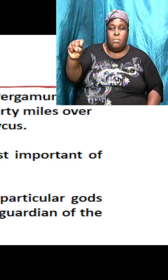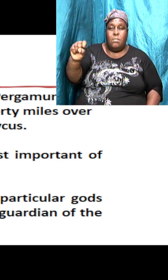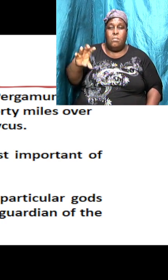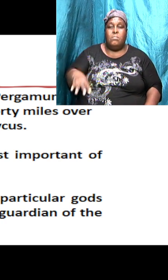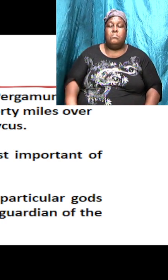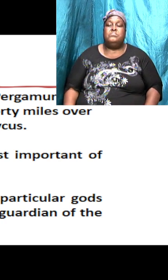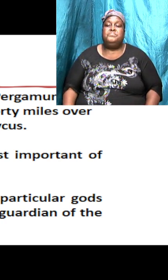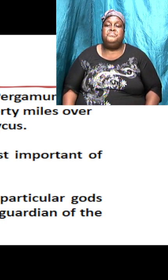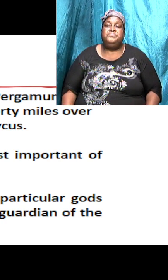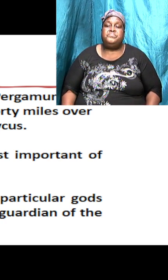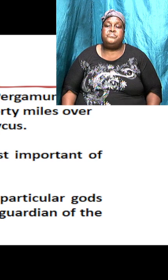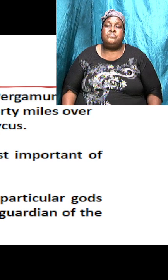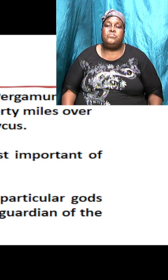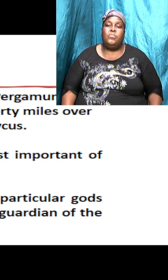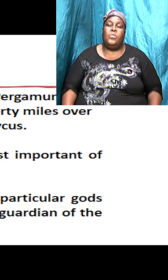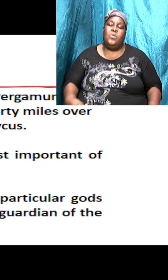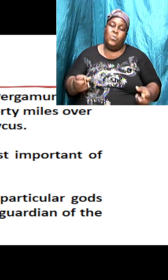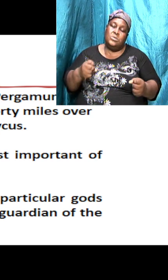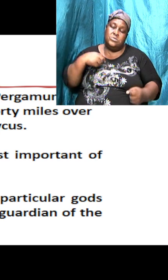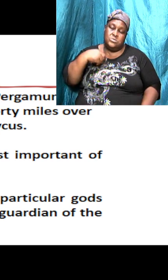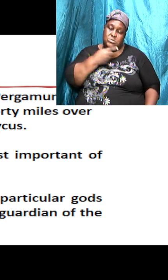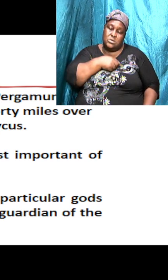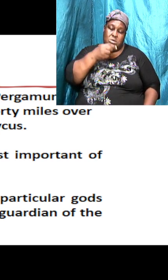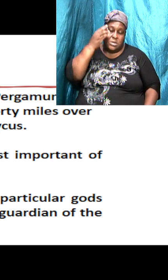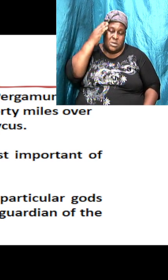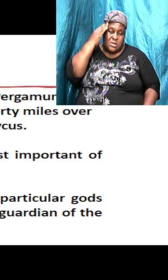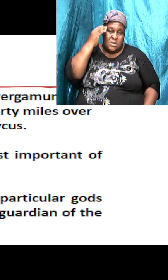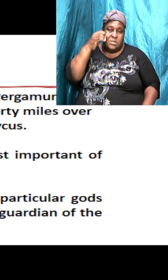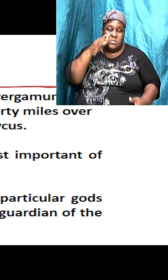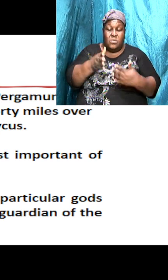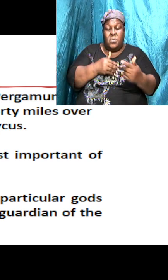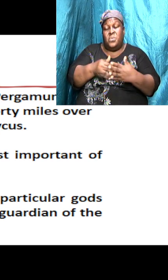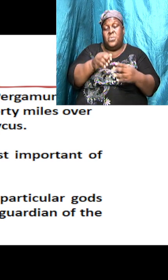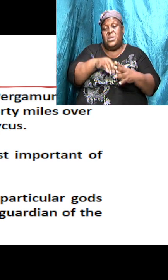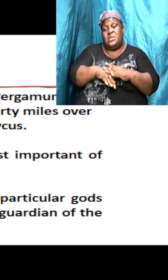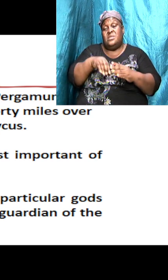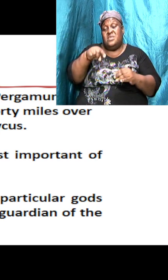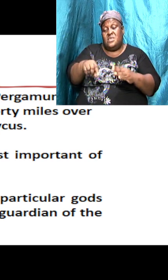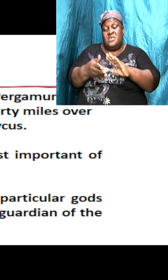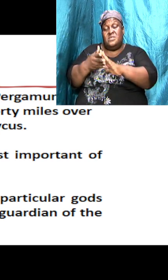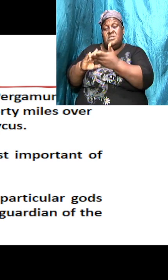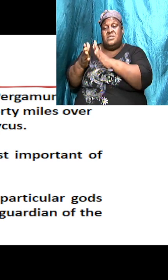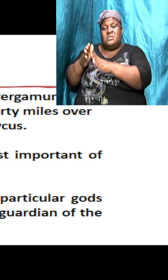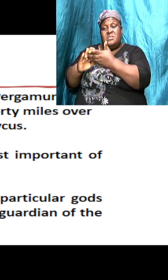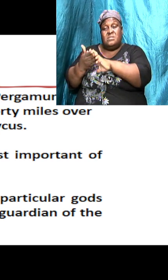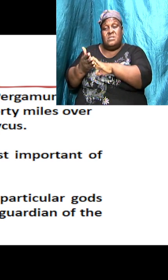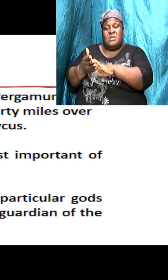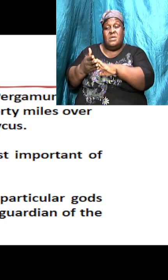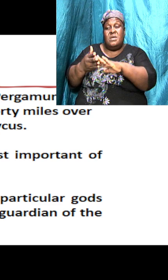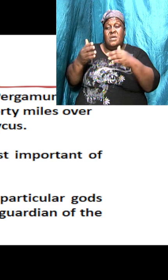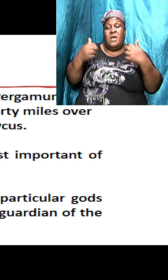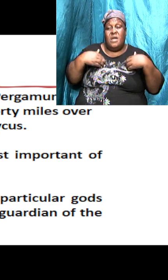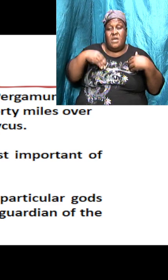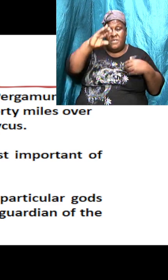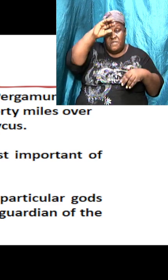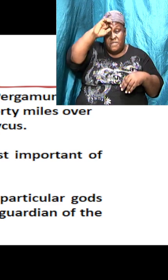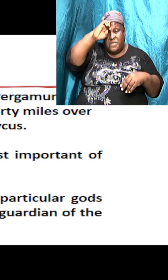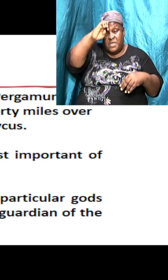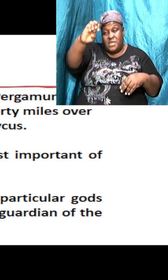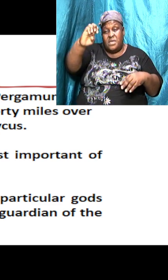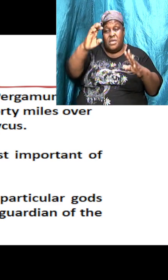link for us to recognize that although in this city they actually have the emperor as a son of